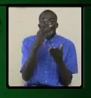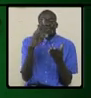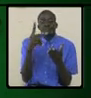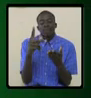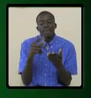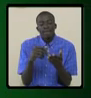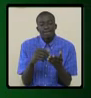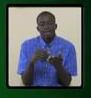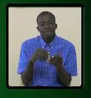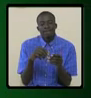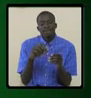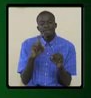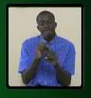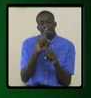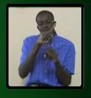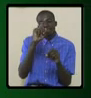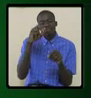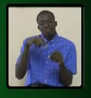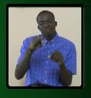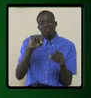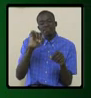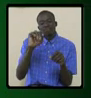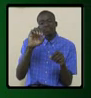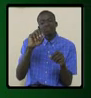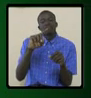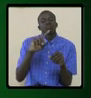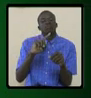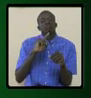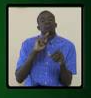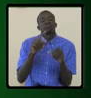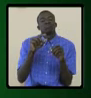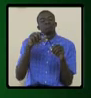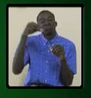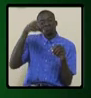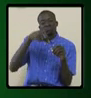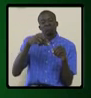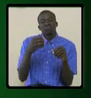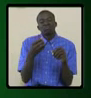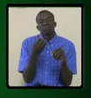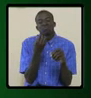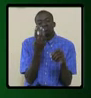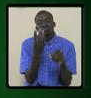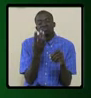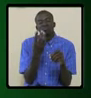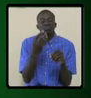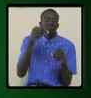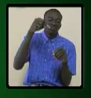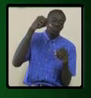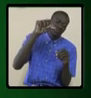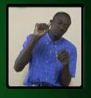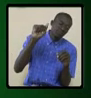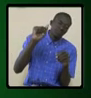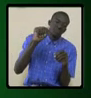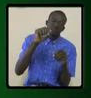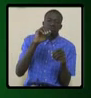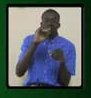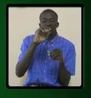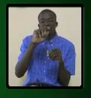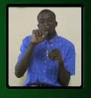the question. The unit in which charge is measured. Is it option A,